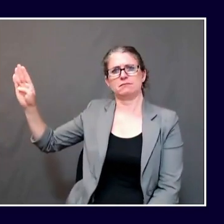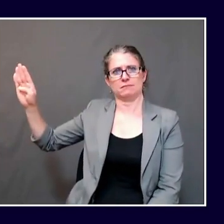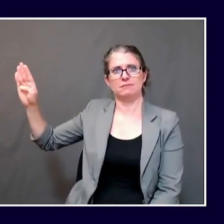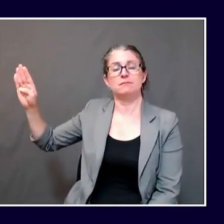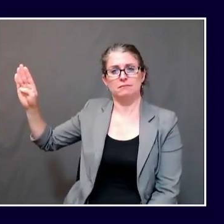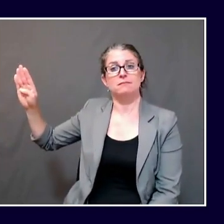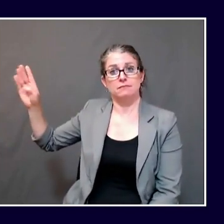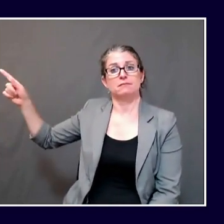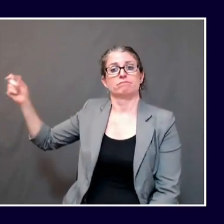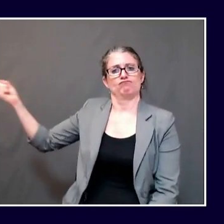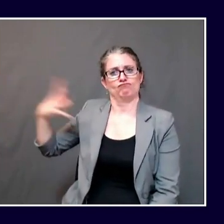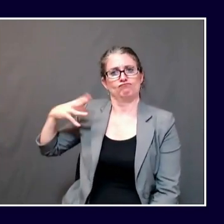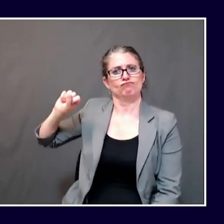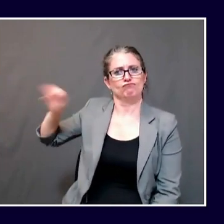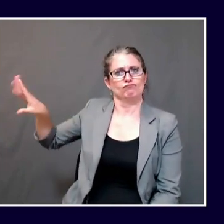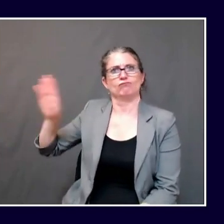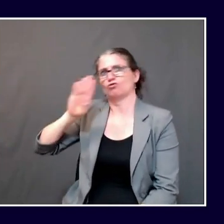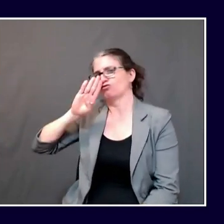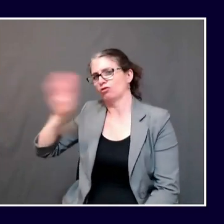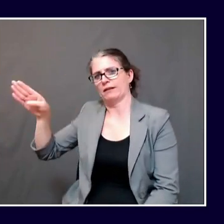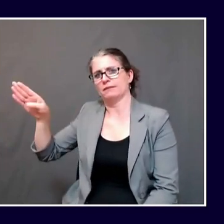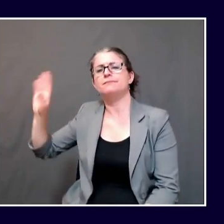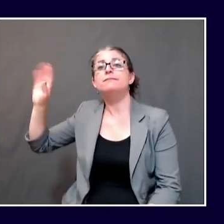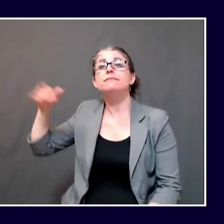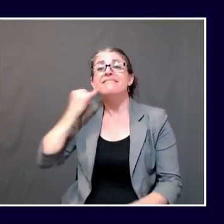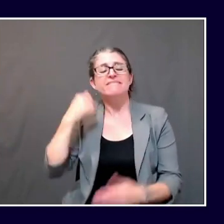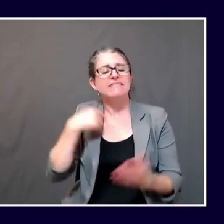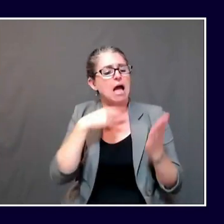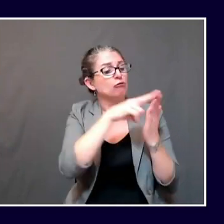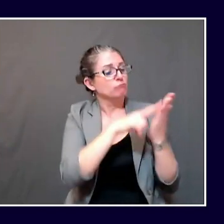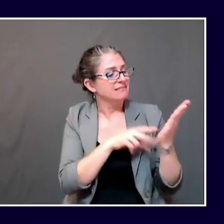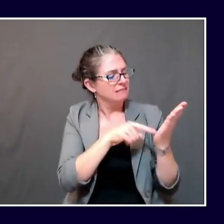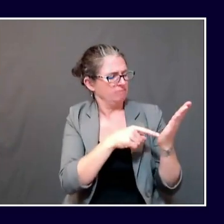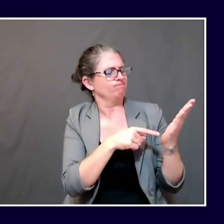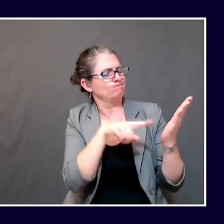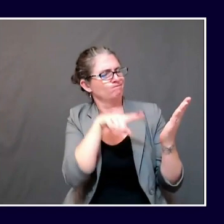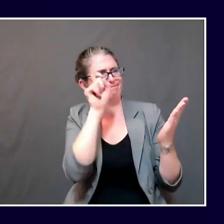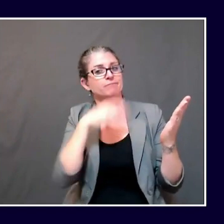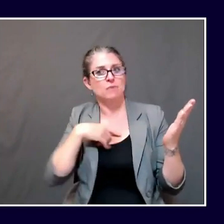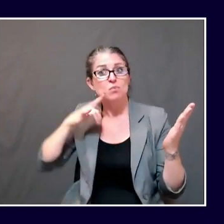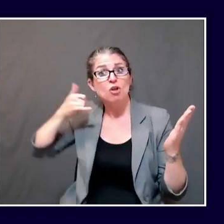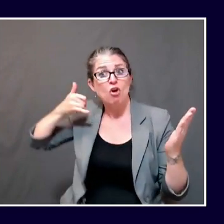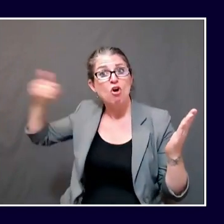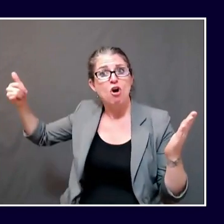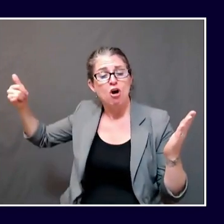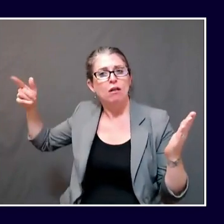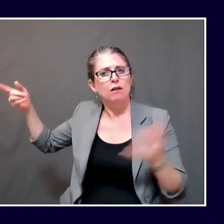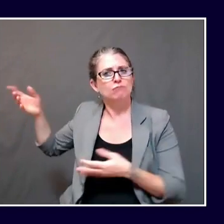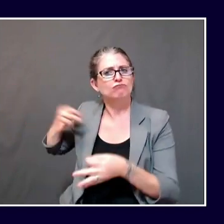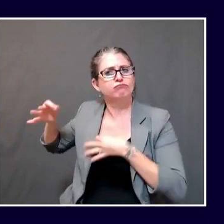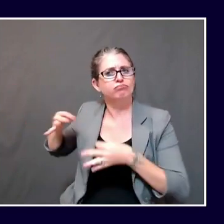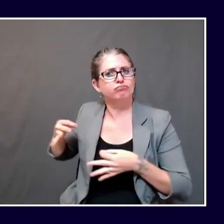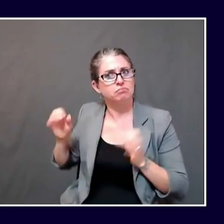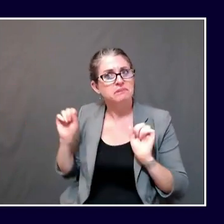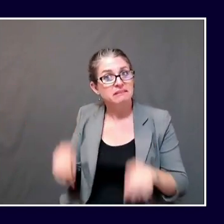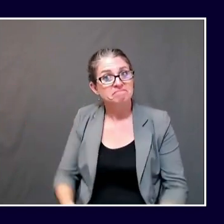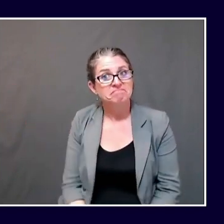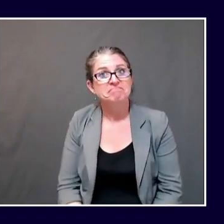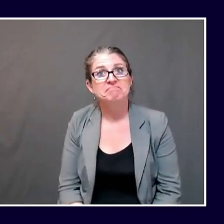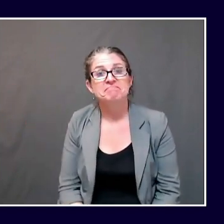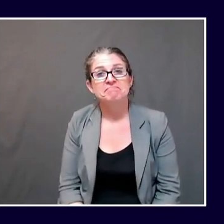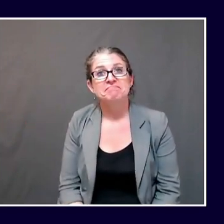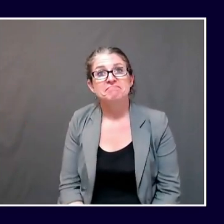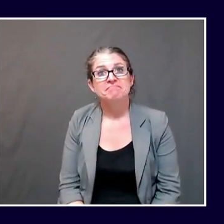phone and call the scientists there themselves. So I can't speculate on whether this might have an impact nationwide, but the way